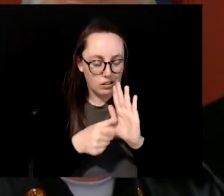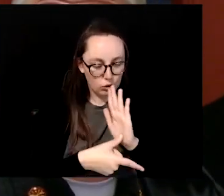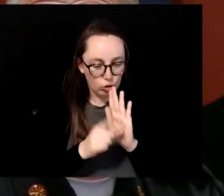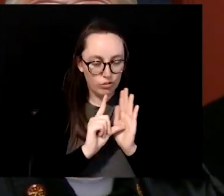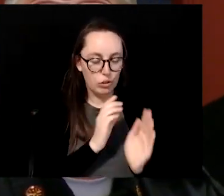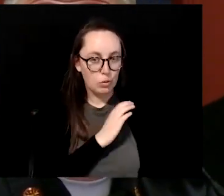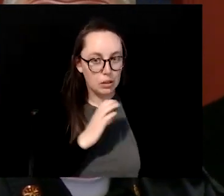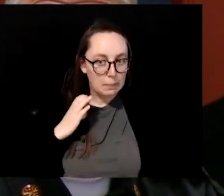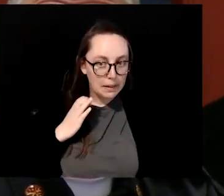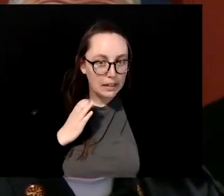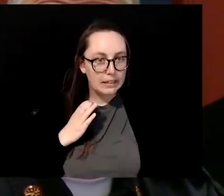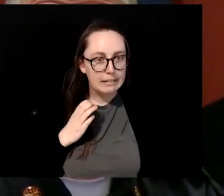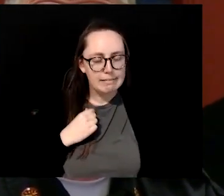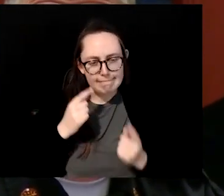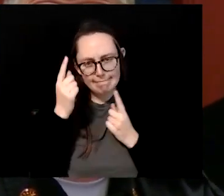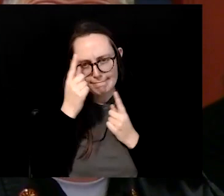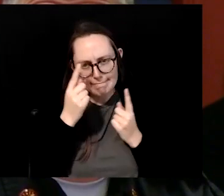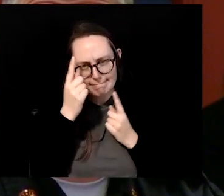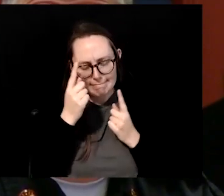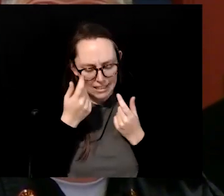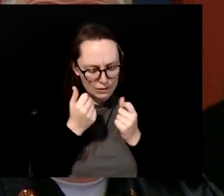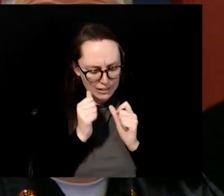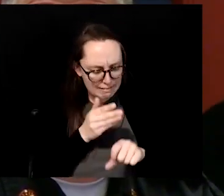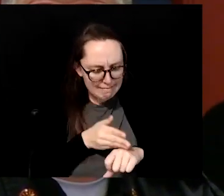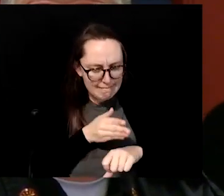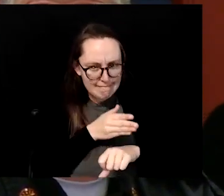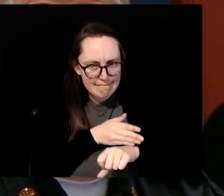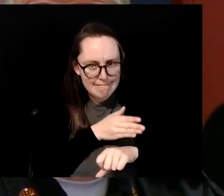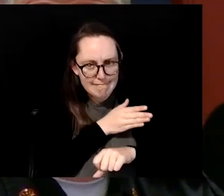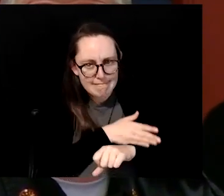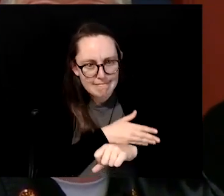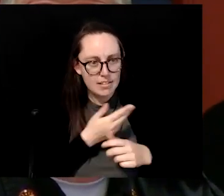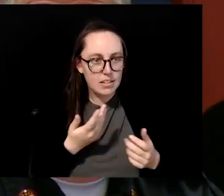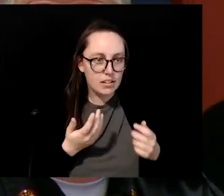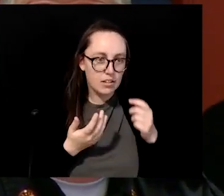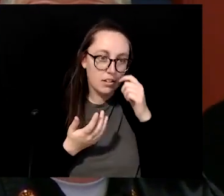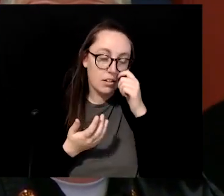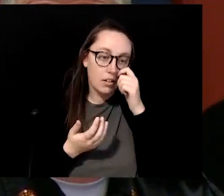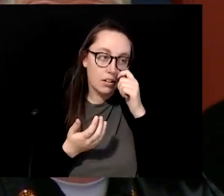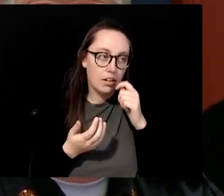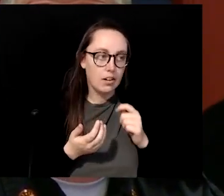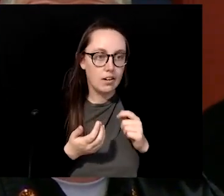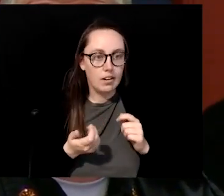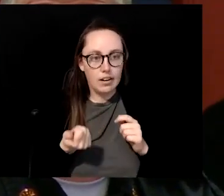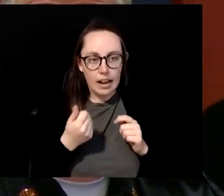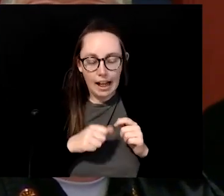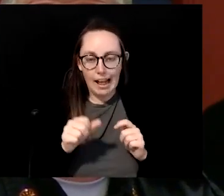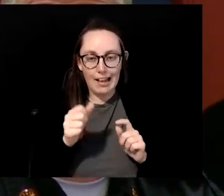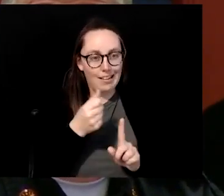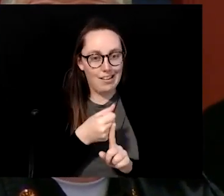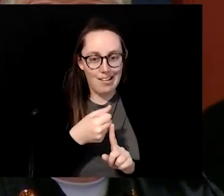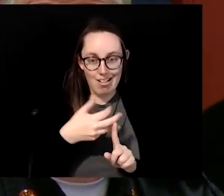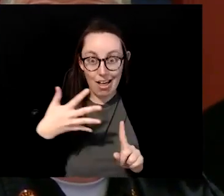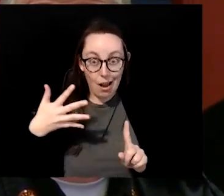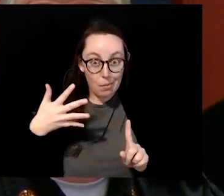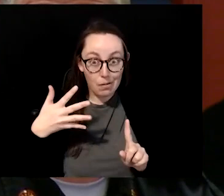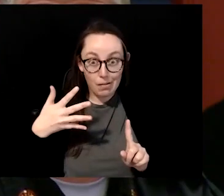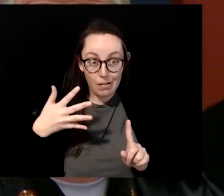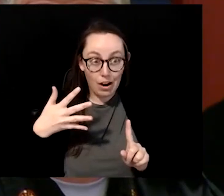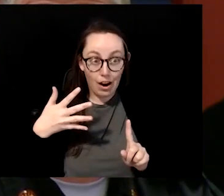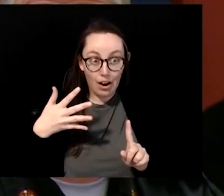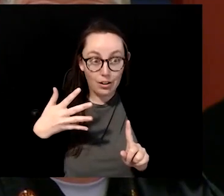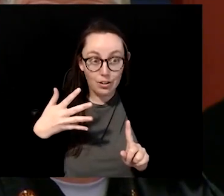to improve upon it and uh any elaboration I think would be best accomplished by those